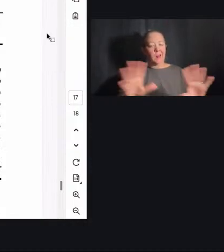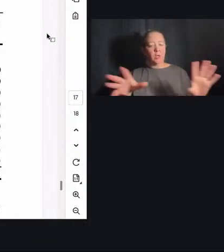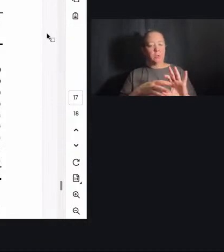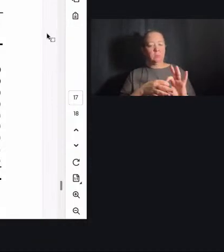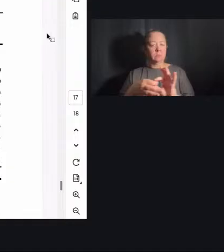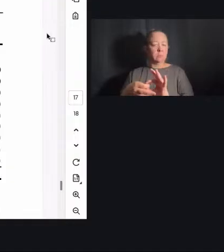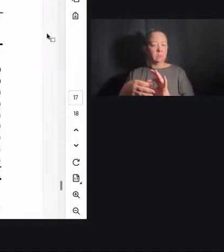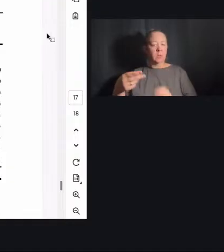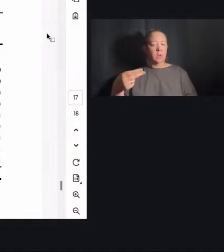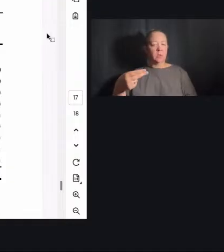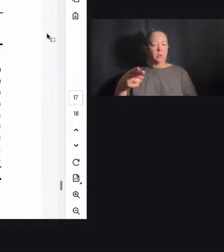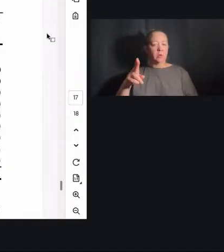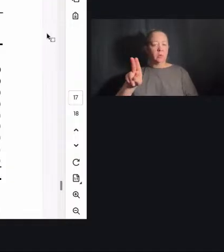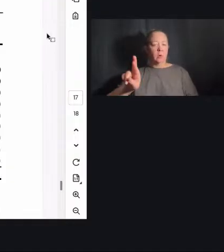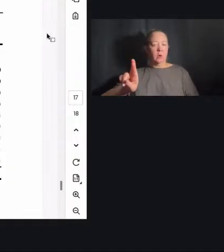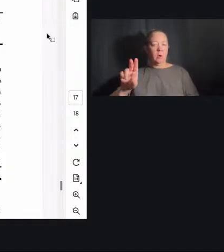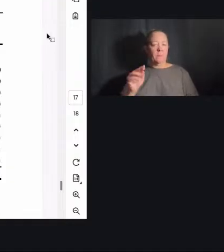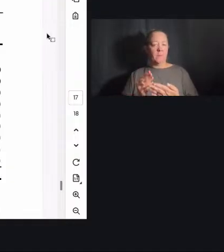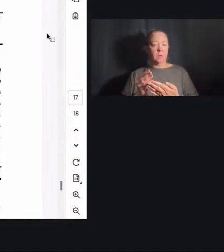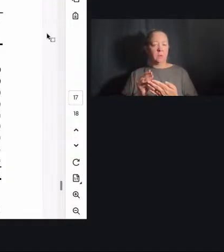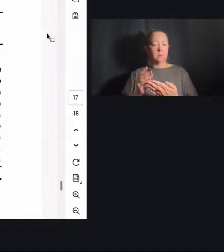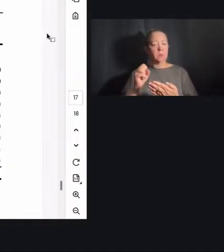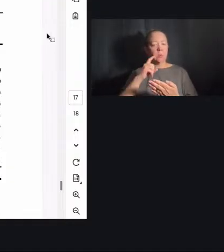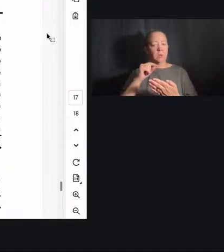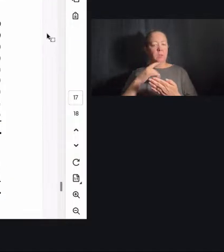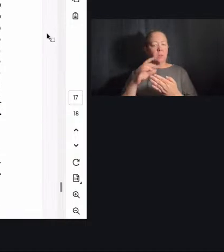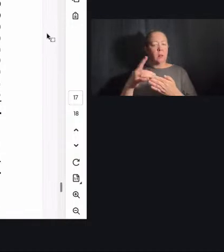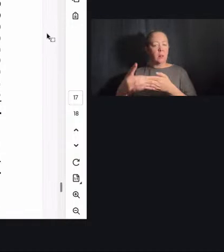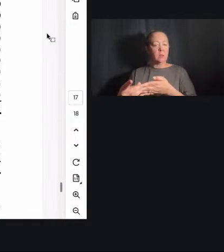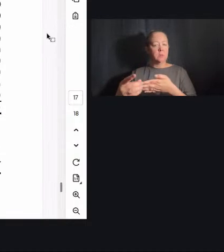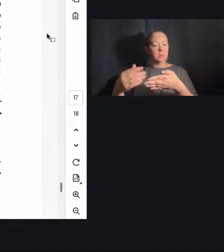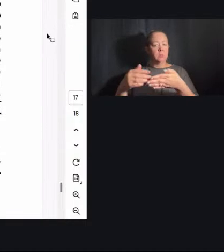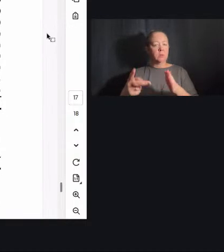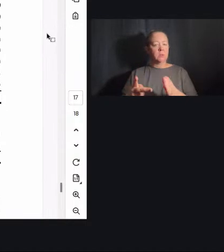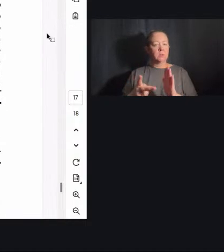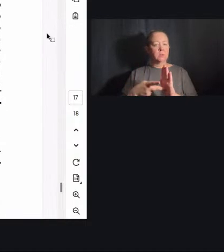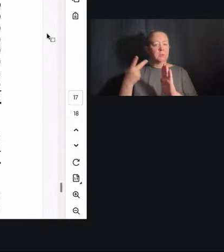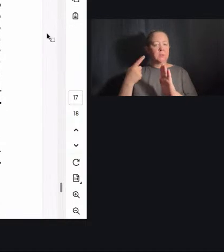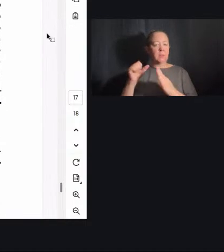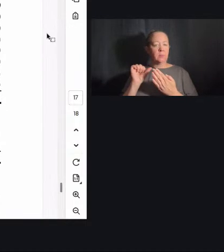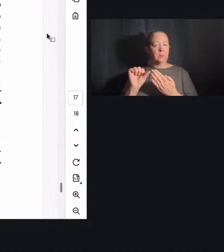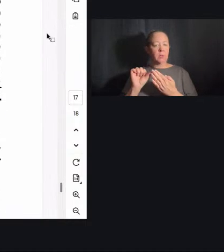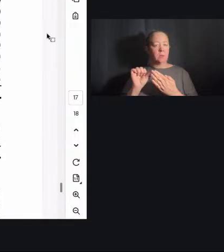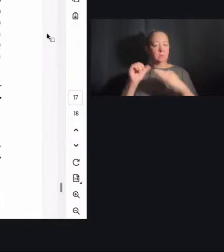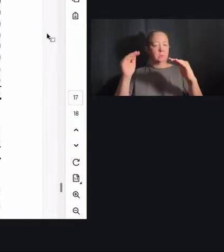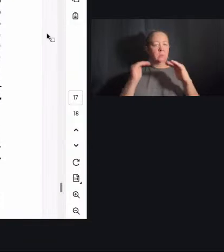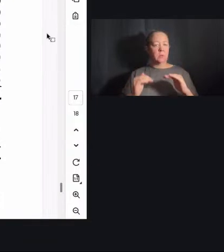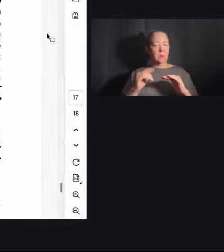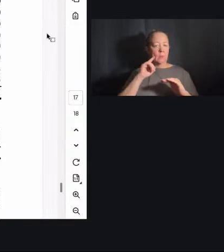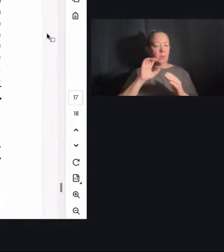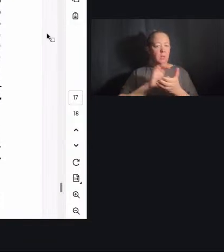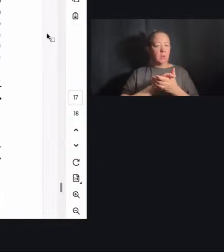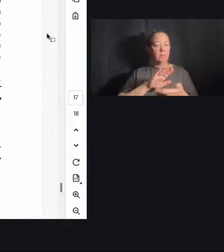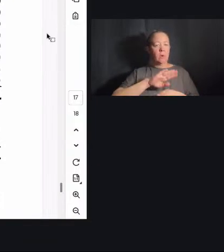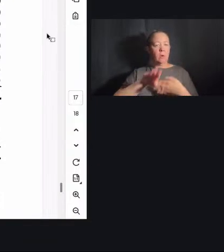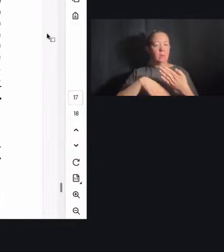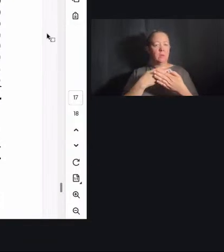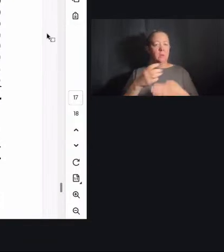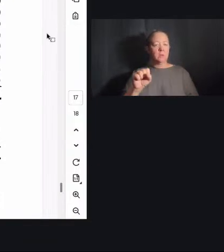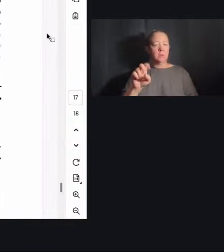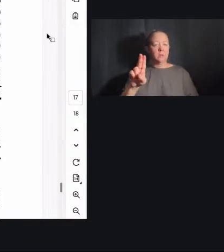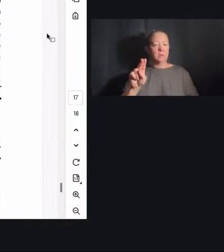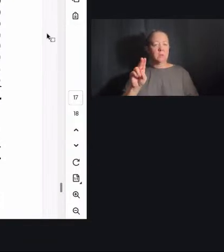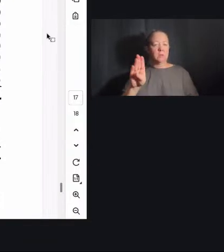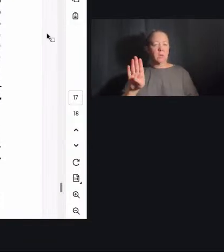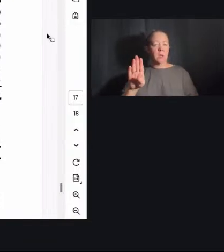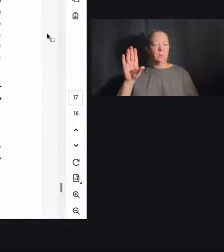the second page at this point. So I believe all those subtotals are proposed at this point, Mr.